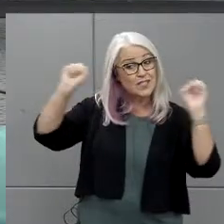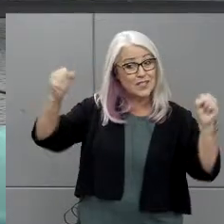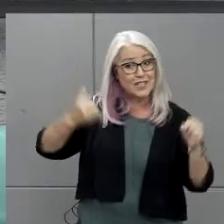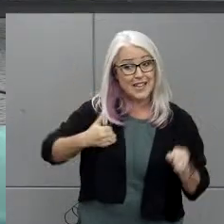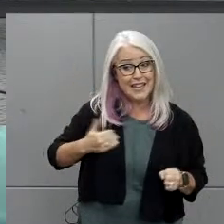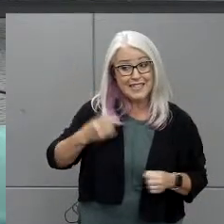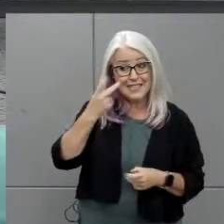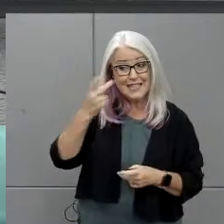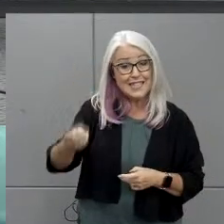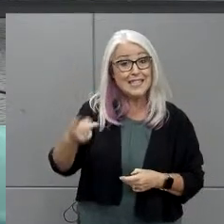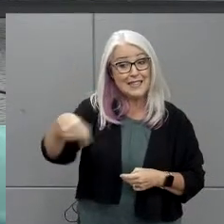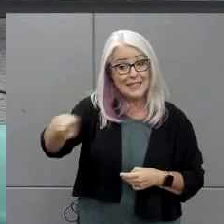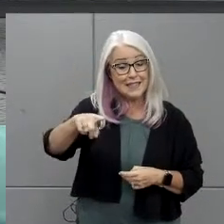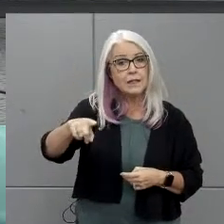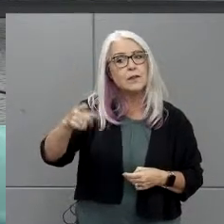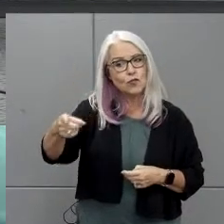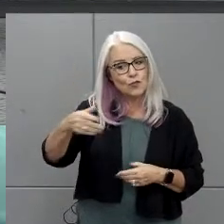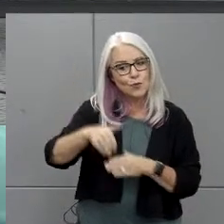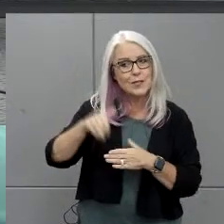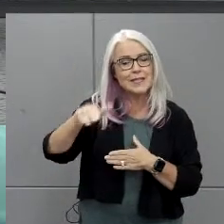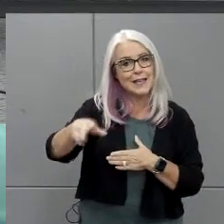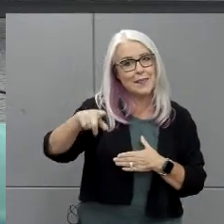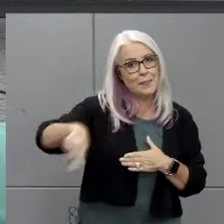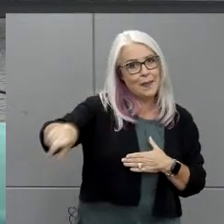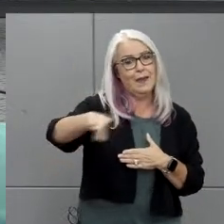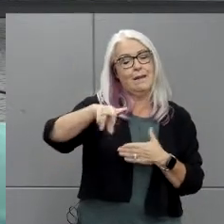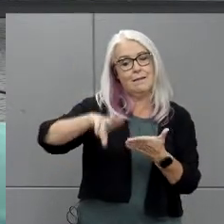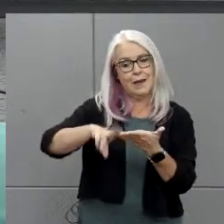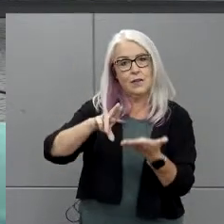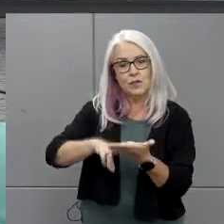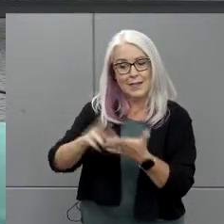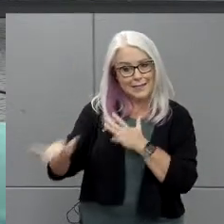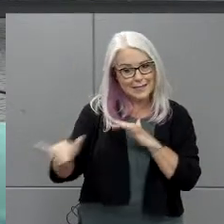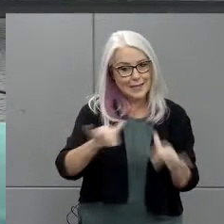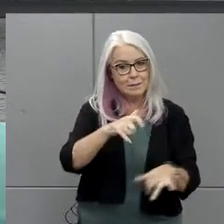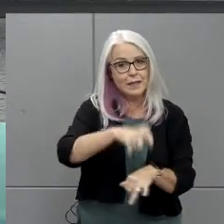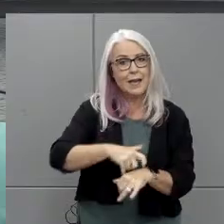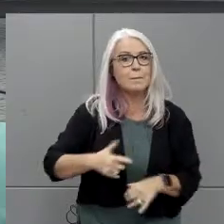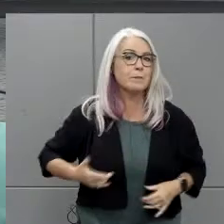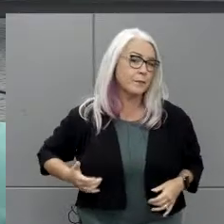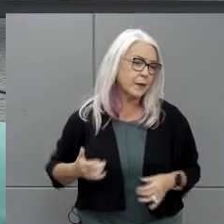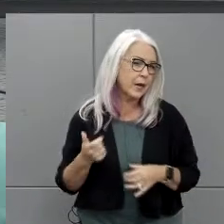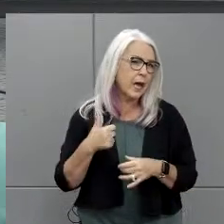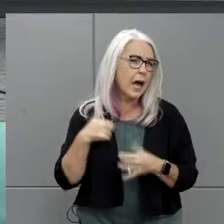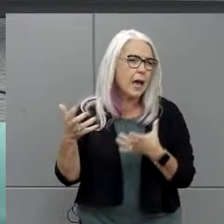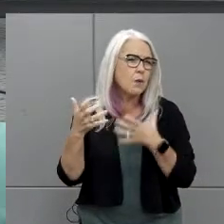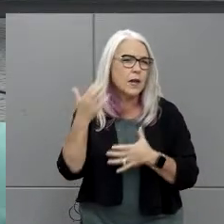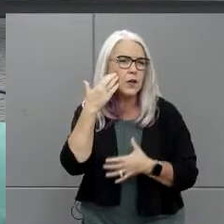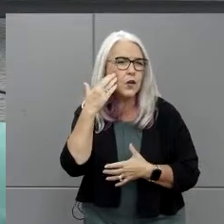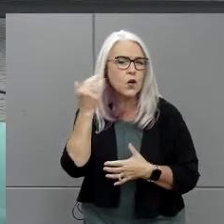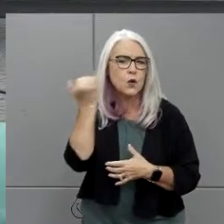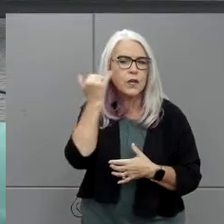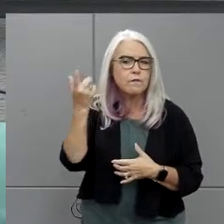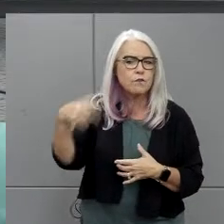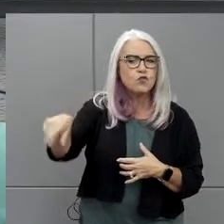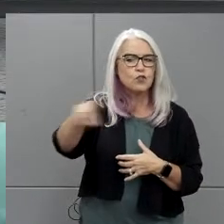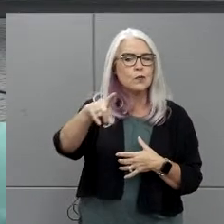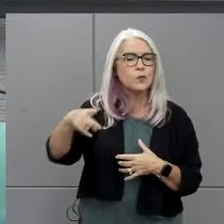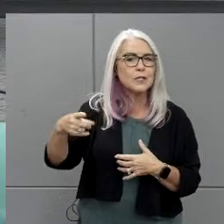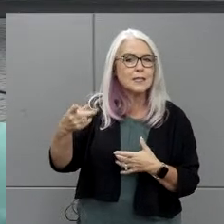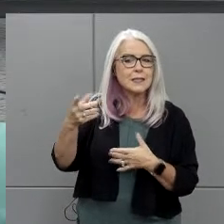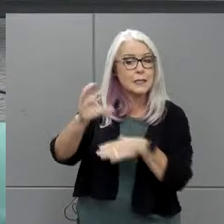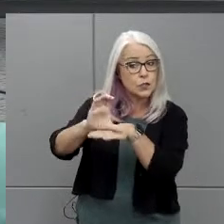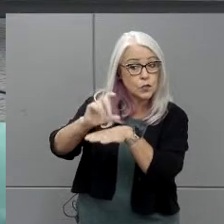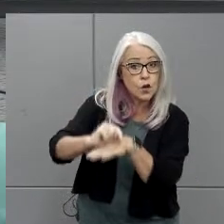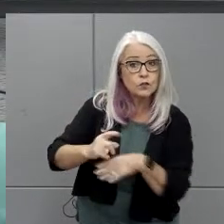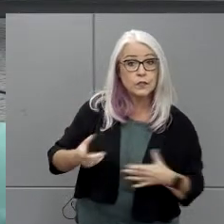the answer was yes, because she got sent it the same time that we did. That's correct. I want to know whether she was consulted or